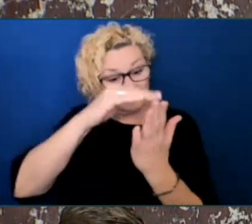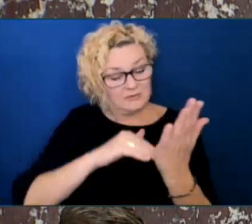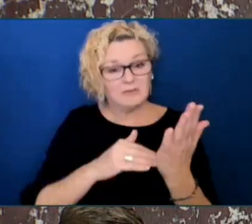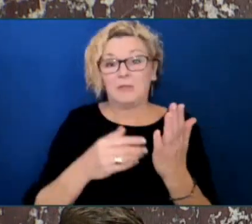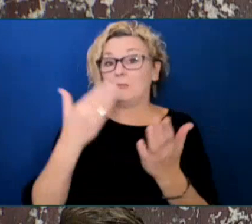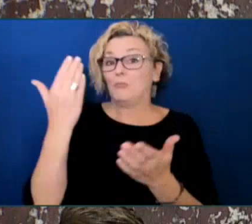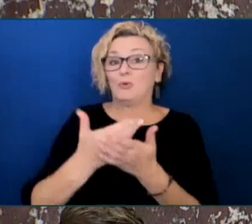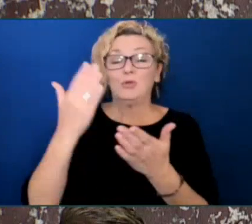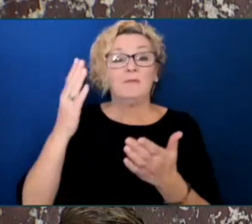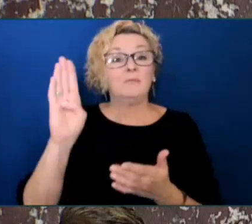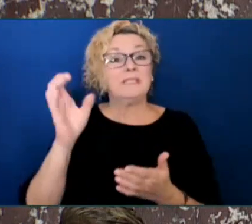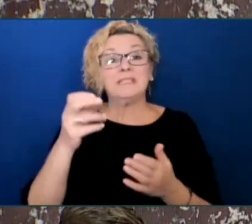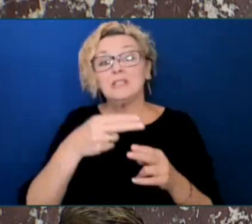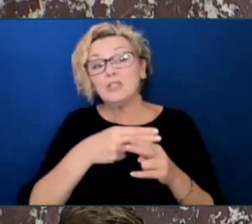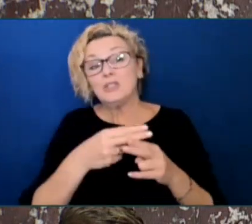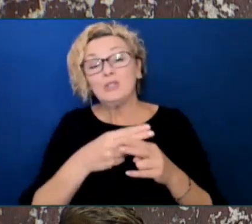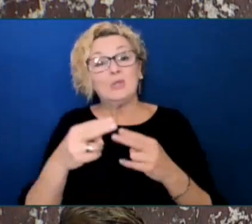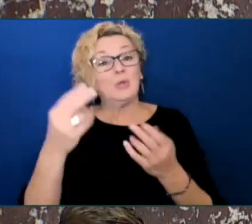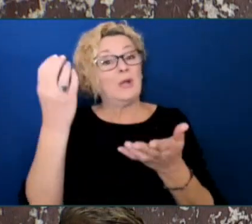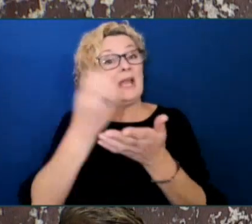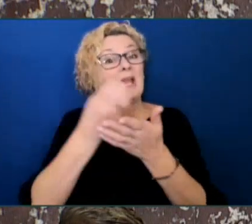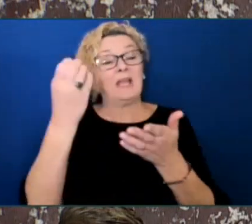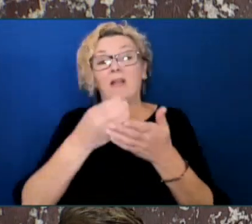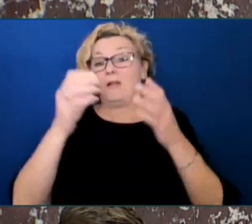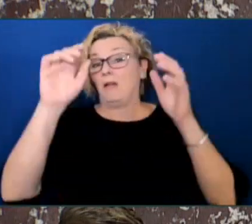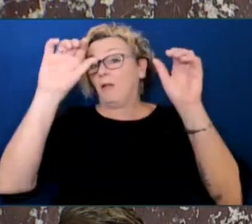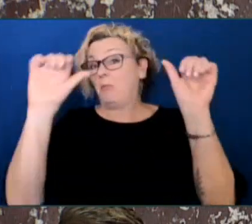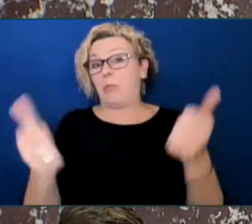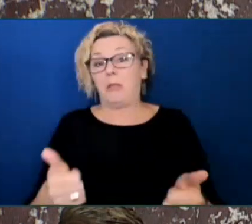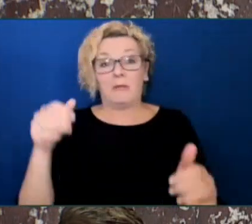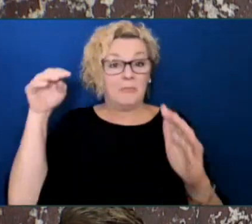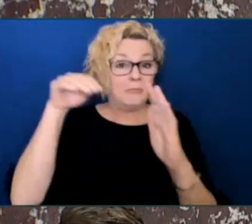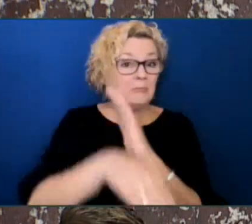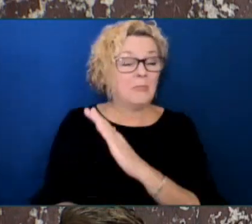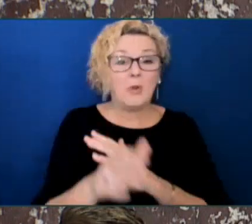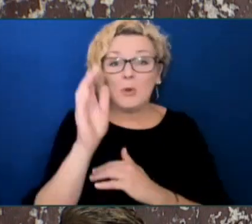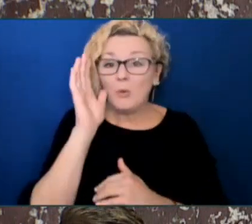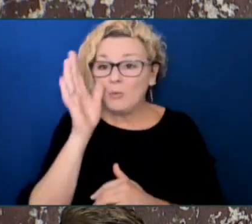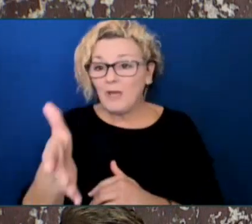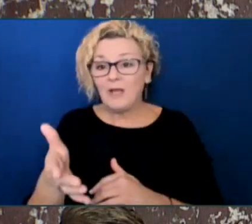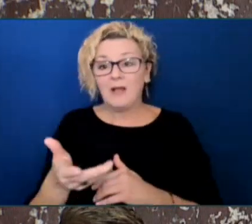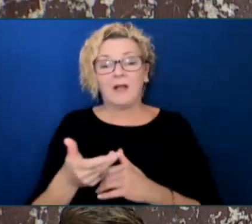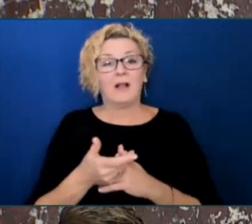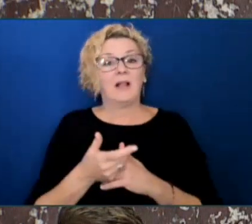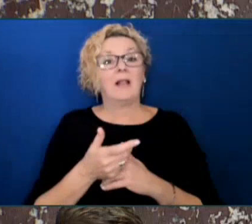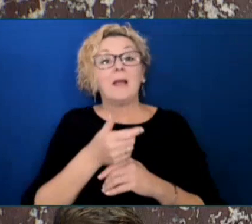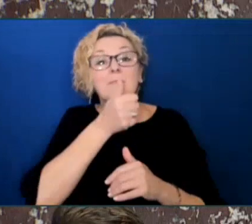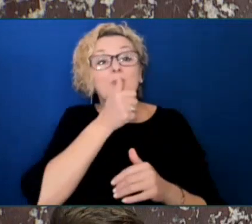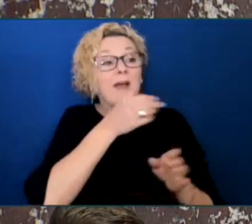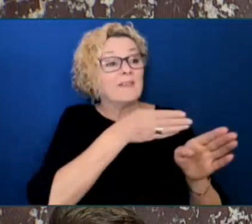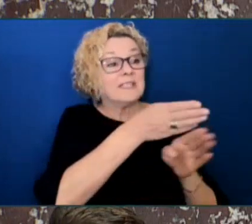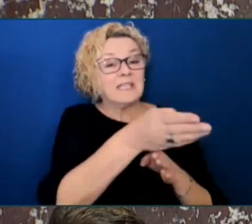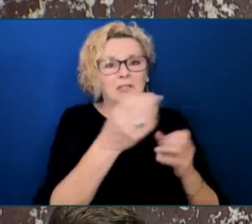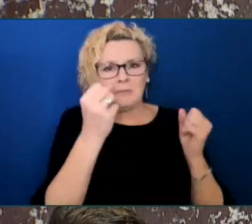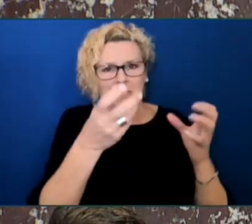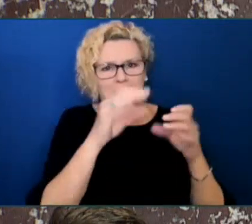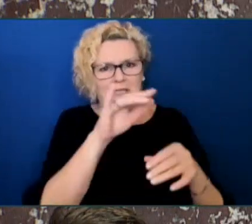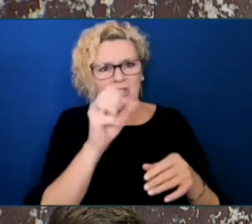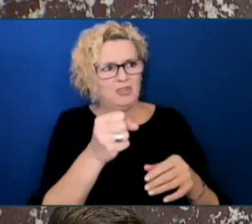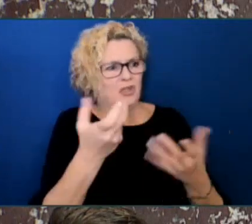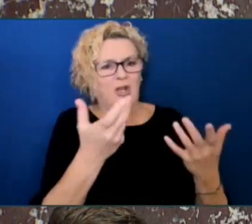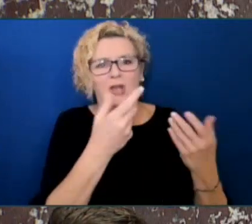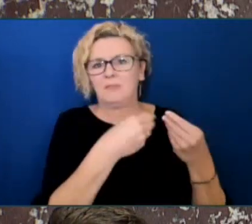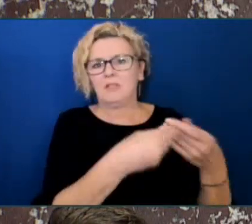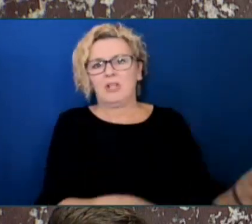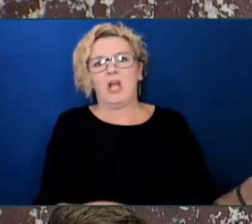billions from government revenue and setting to kill off tens of thousands of private sector jobs by 2030.